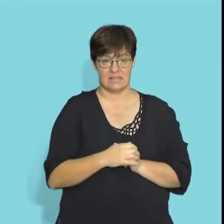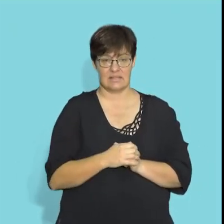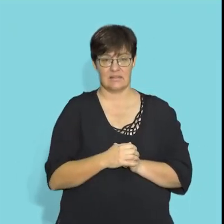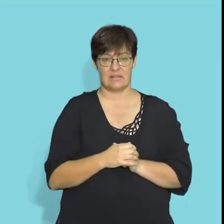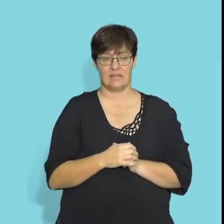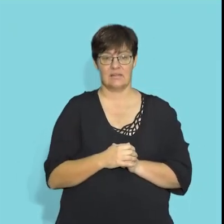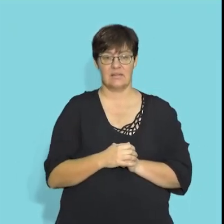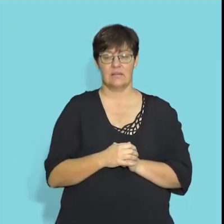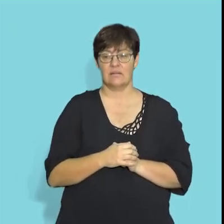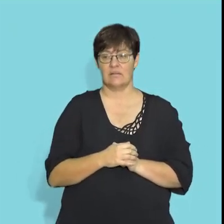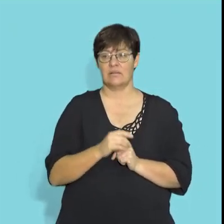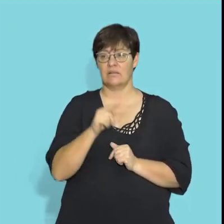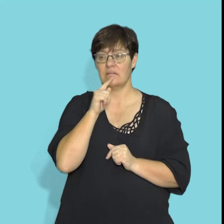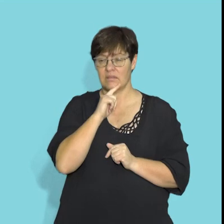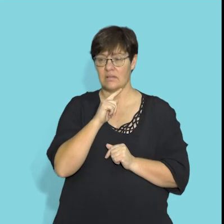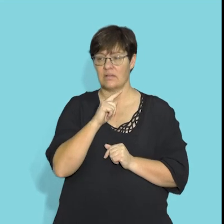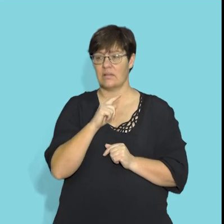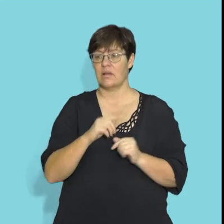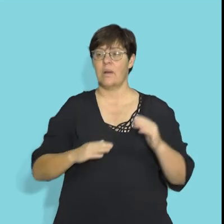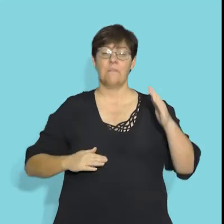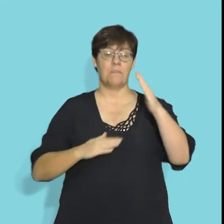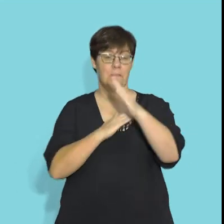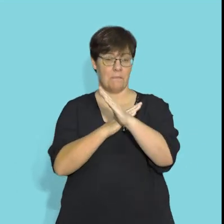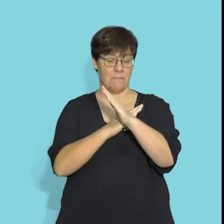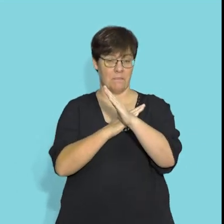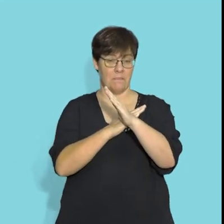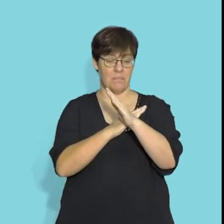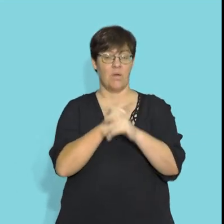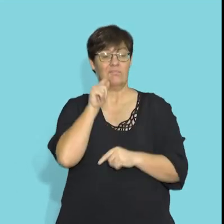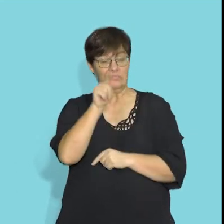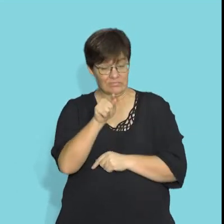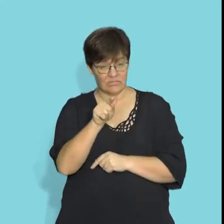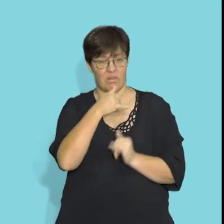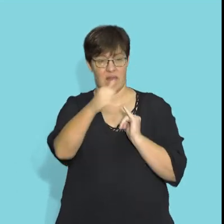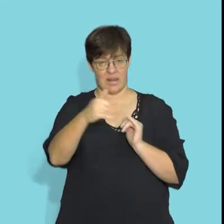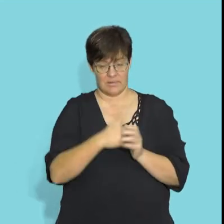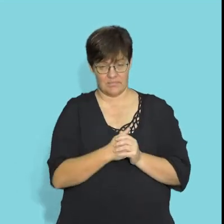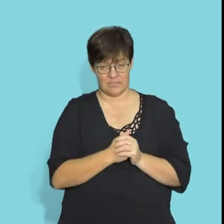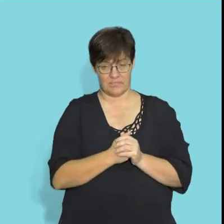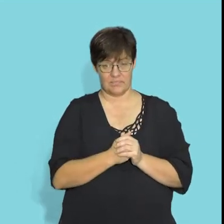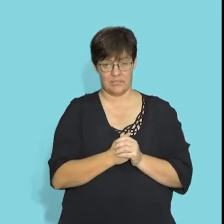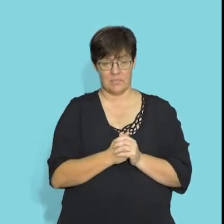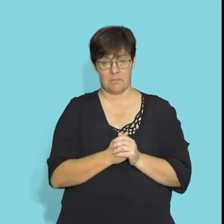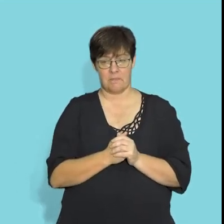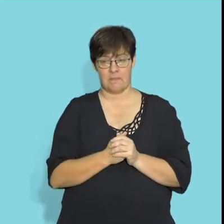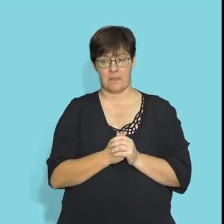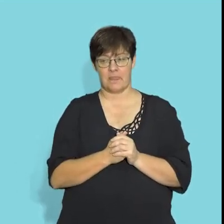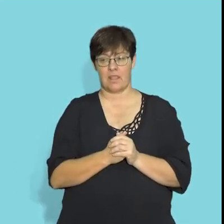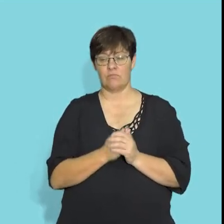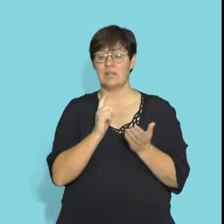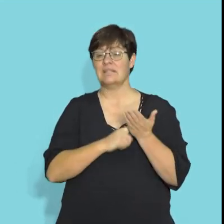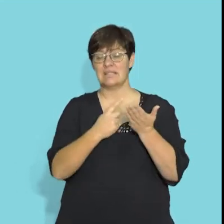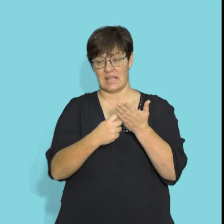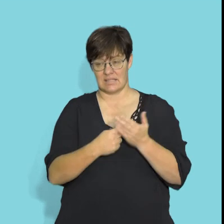ST, which is the perpendicular bisector of this line. So I'm